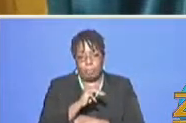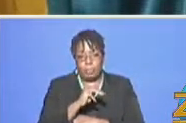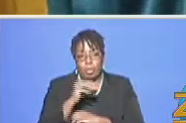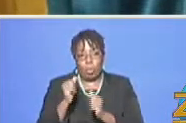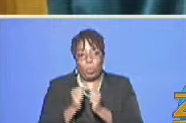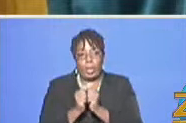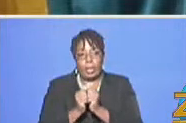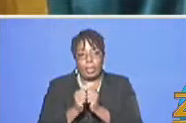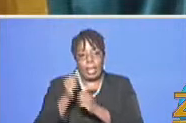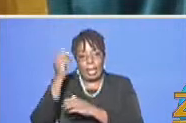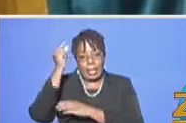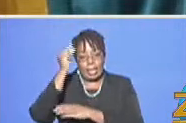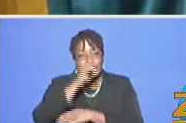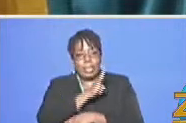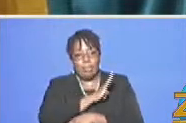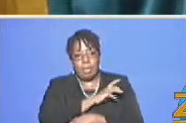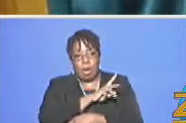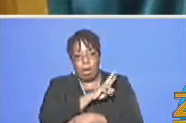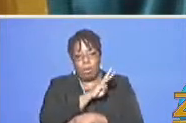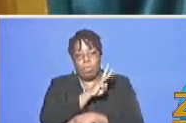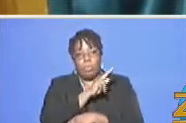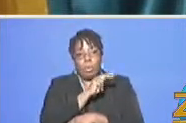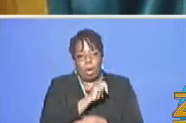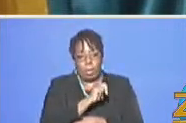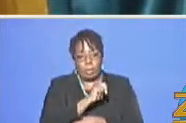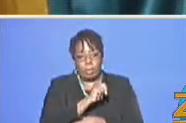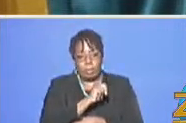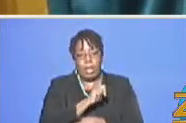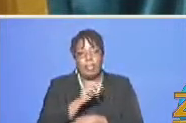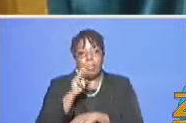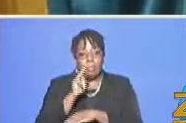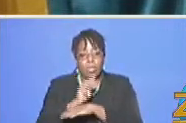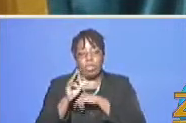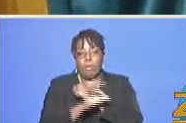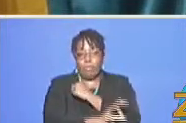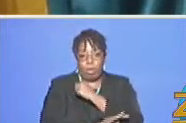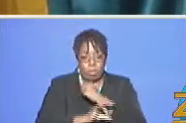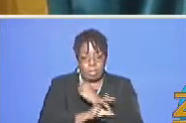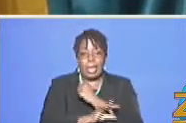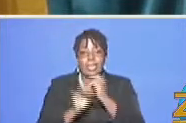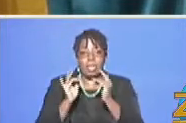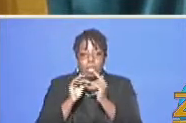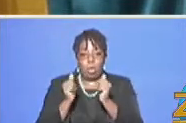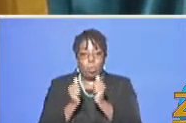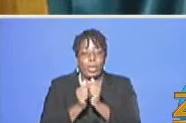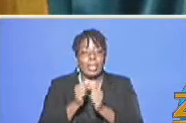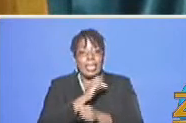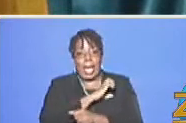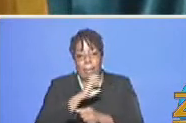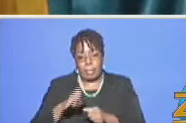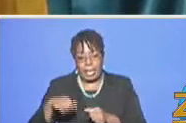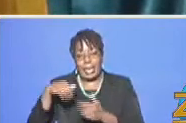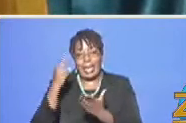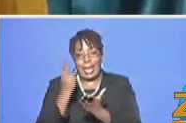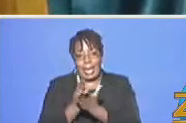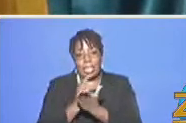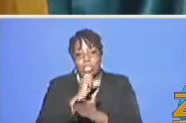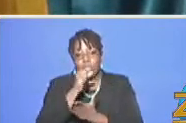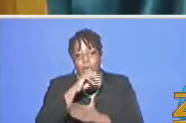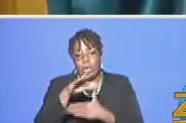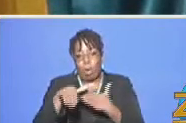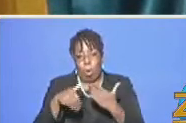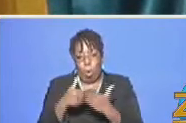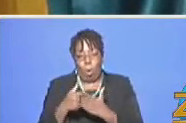Gaston Brown. Meantime, the Ministry of Foreign Affairs is in contact with the Bahamian Embassy in Haiti, assuring that all